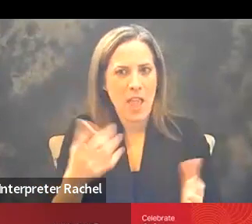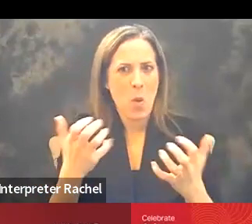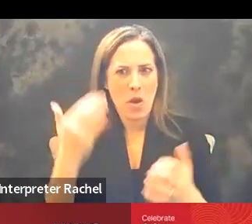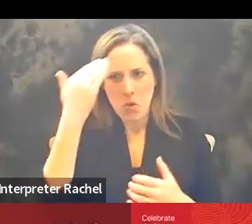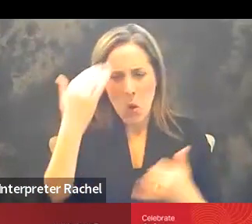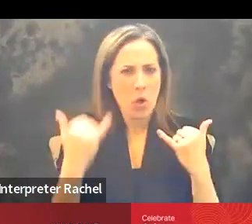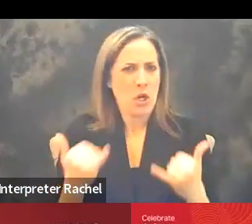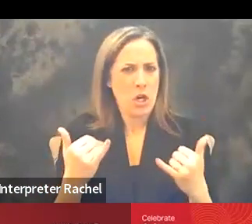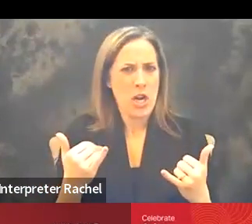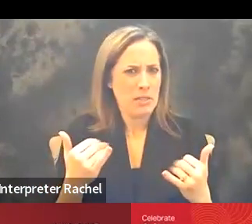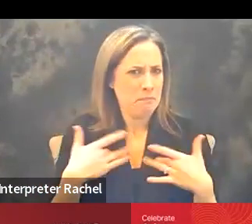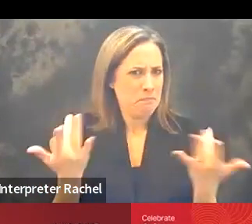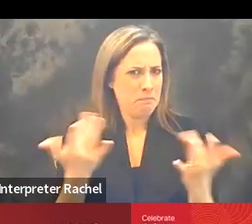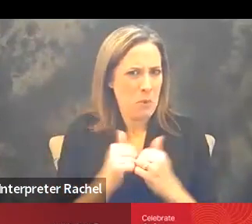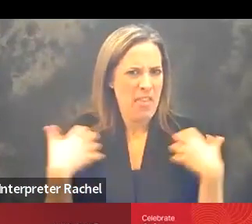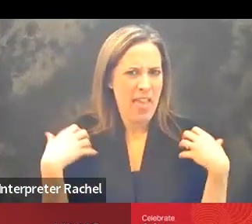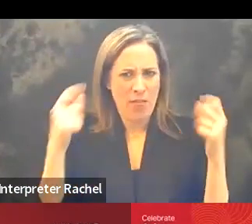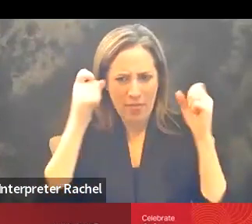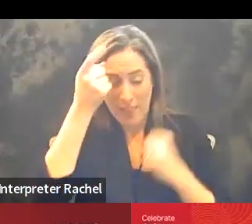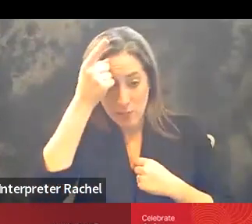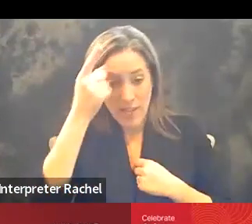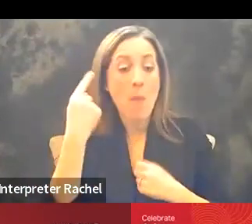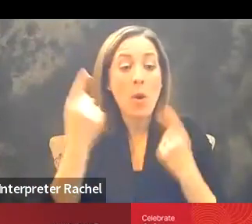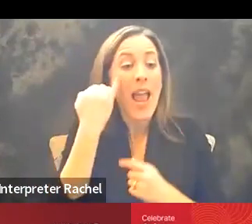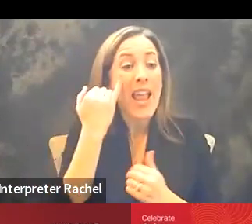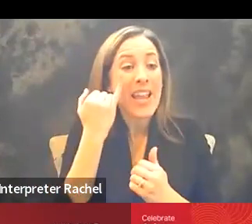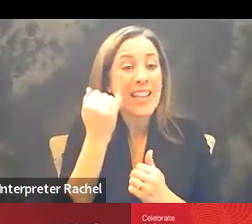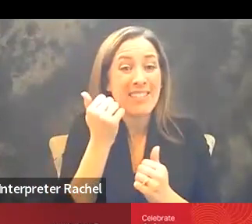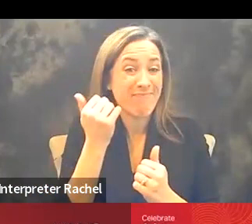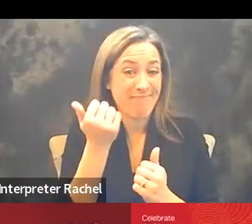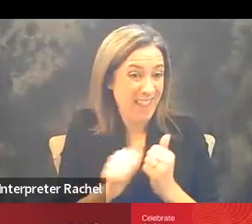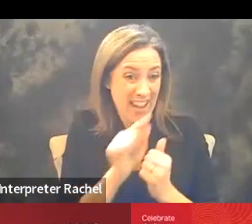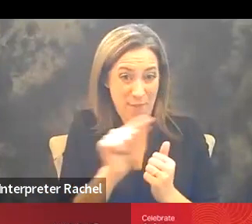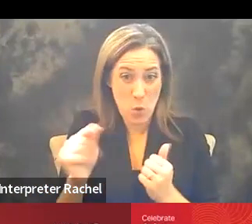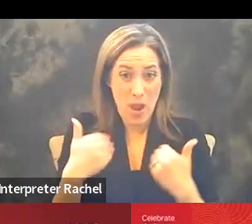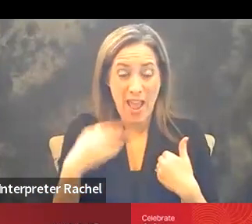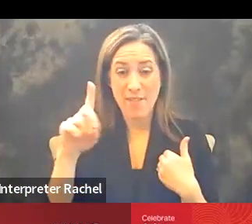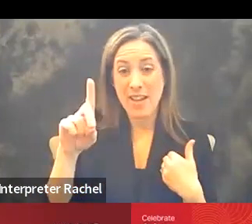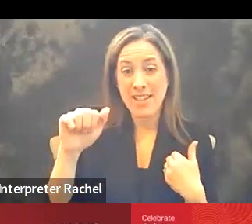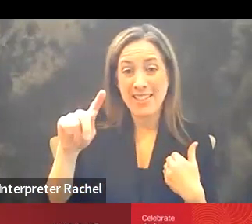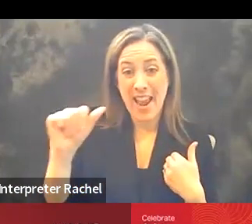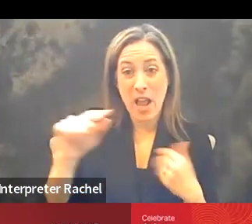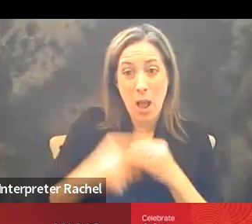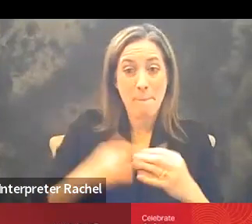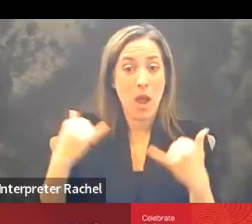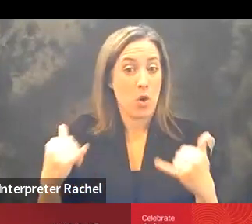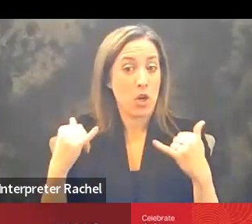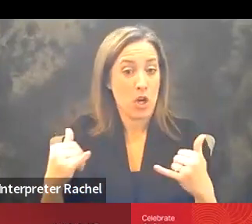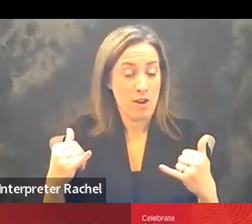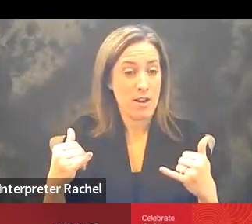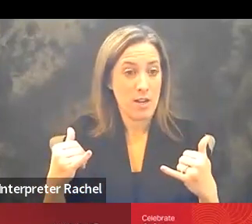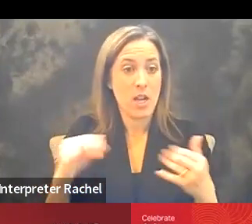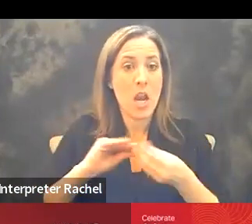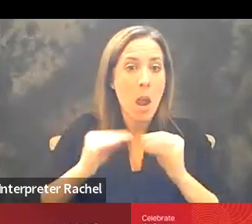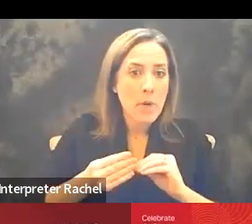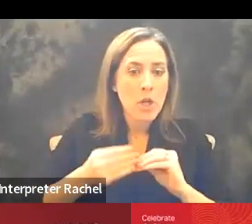literacy? Do any of you have any data that you could share with us in terms of what the current state of health literacy is in the US specifically?